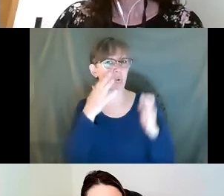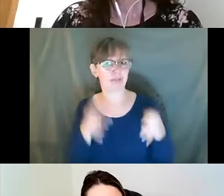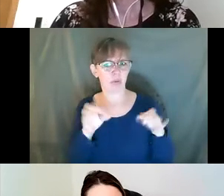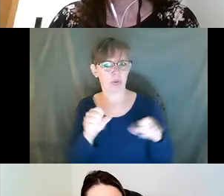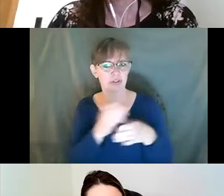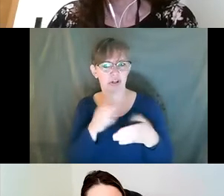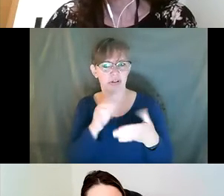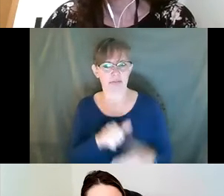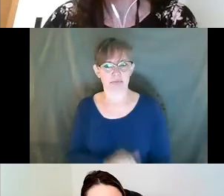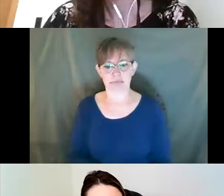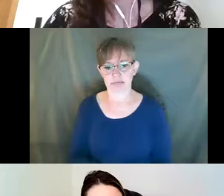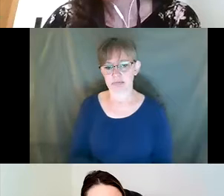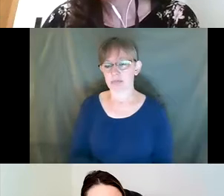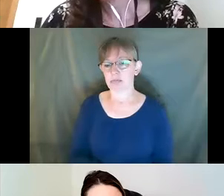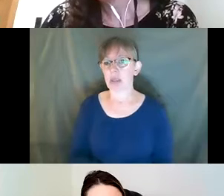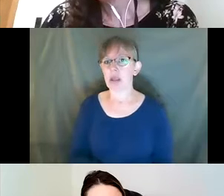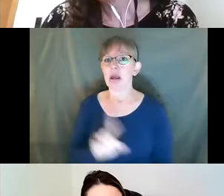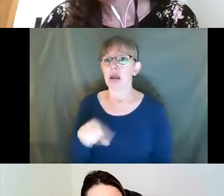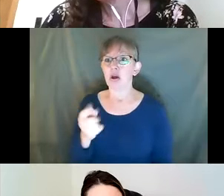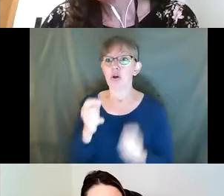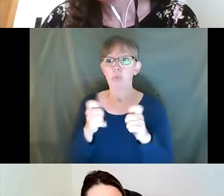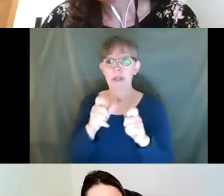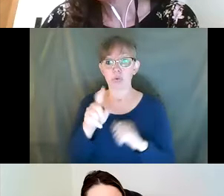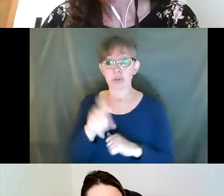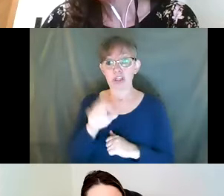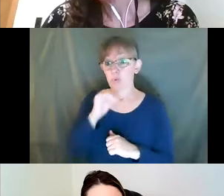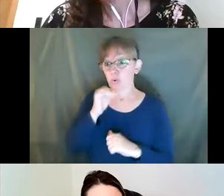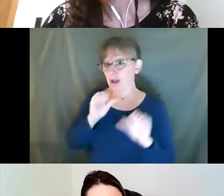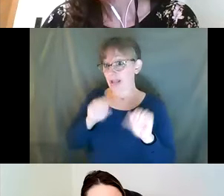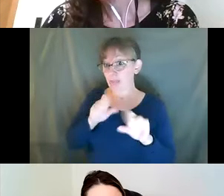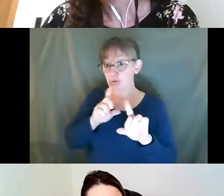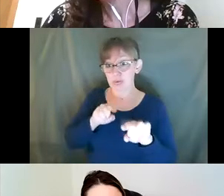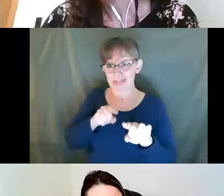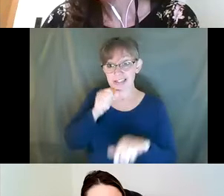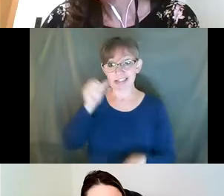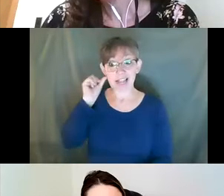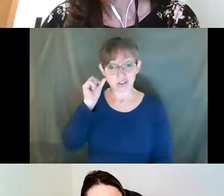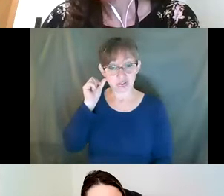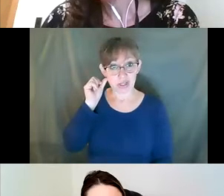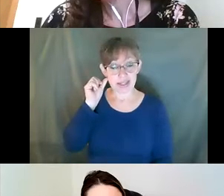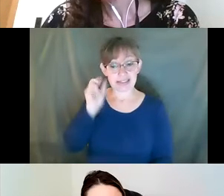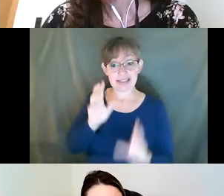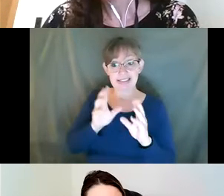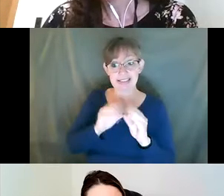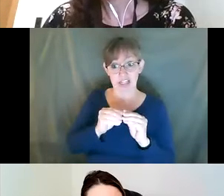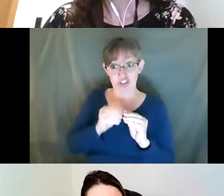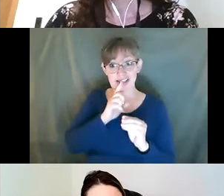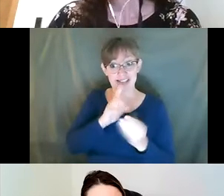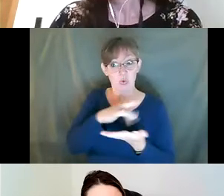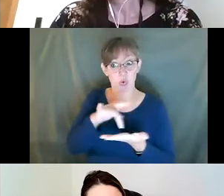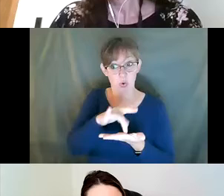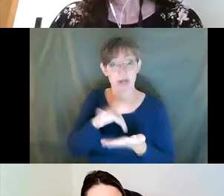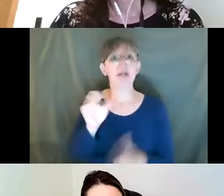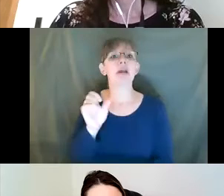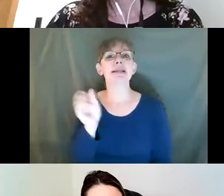Oh, and we just have a quick question that if you were unable to attend yesterday's session, will there be a recording? So yes, actually for all of our conference